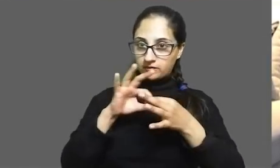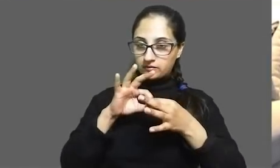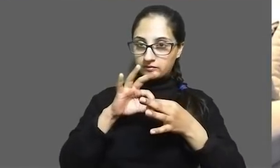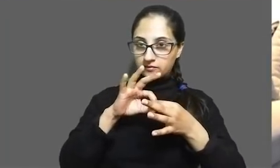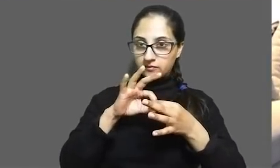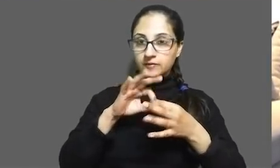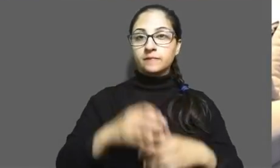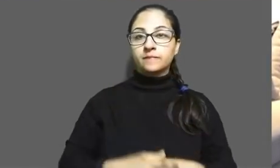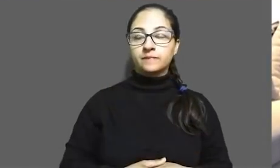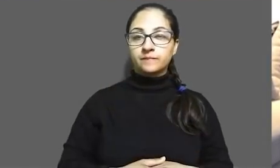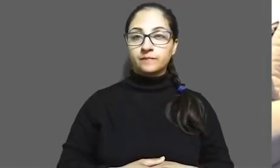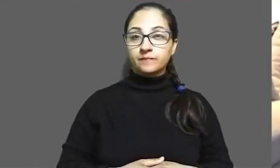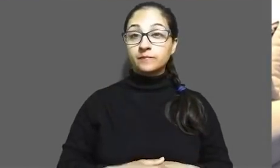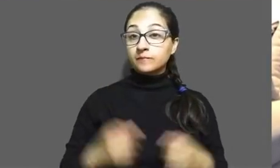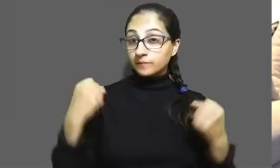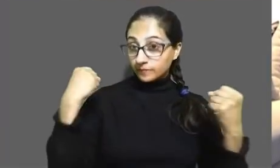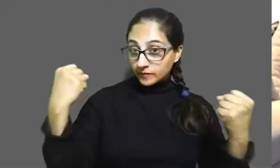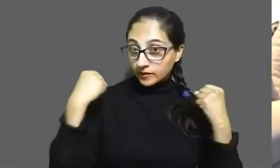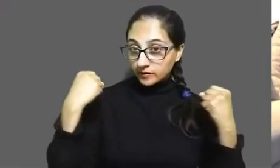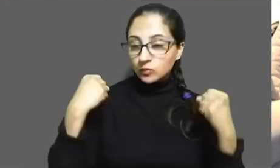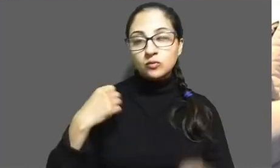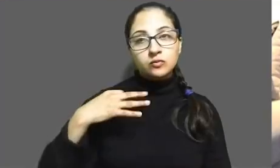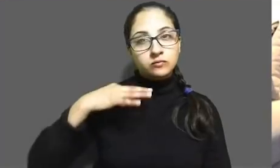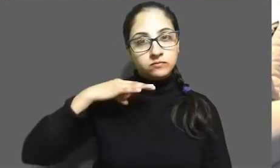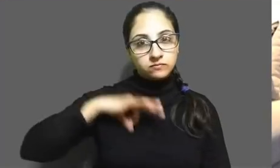might consider seeking some professional help.